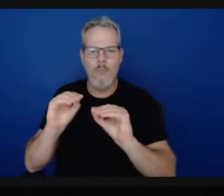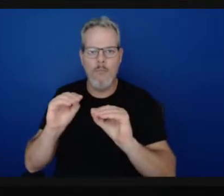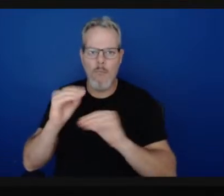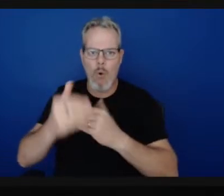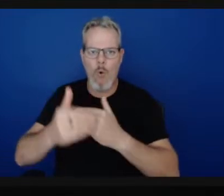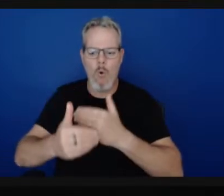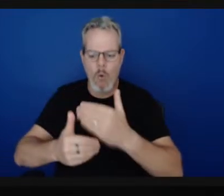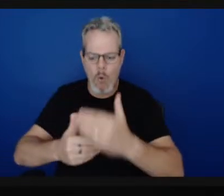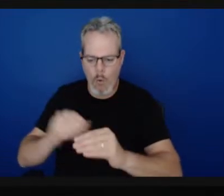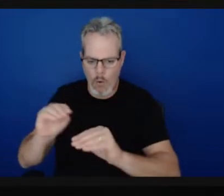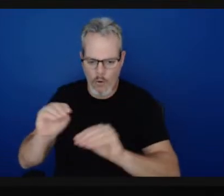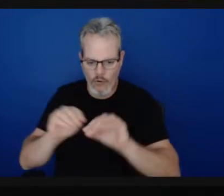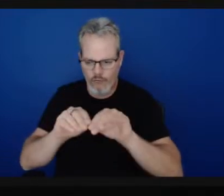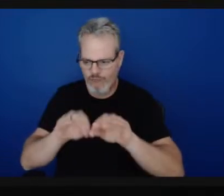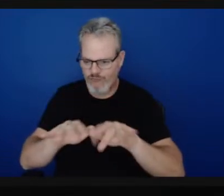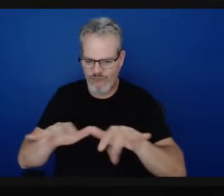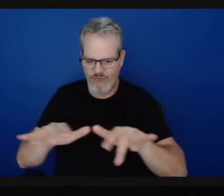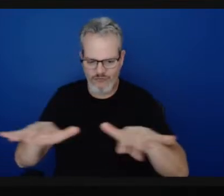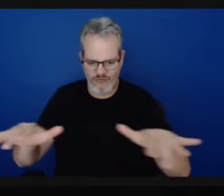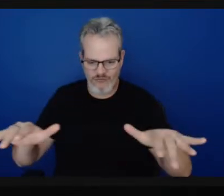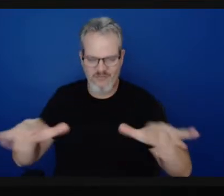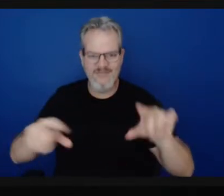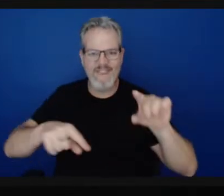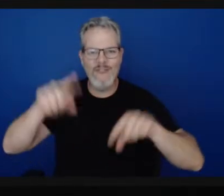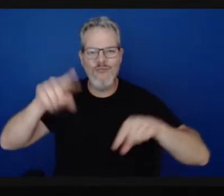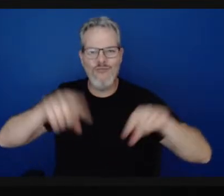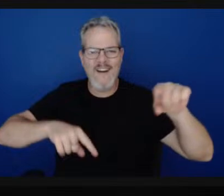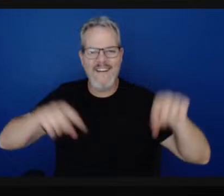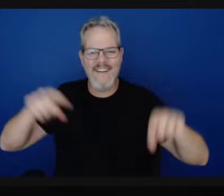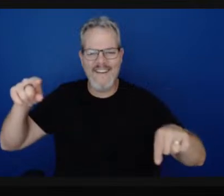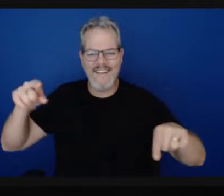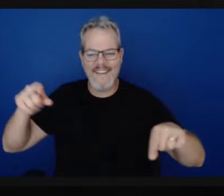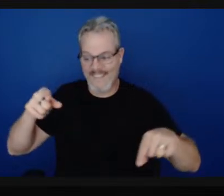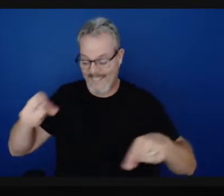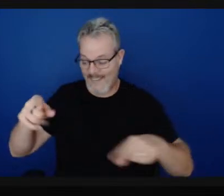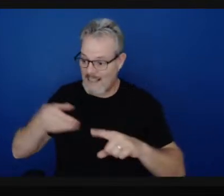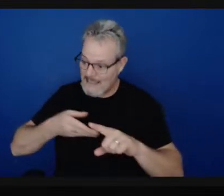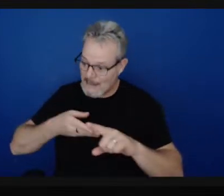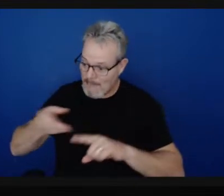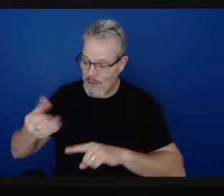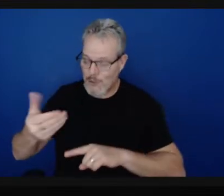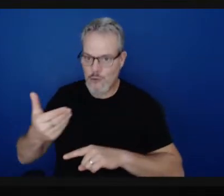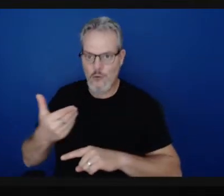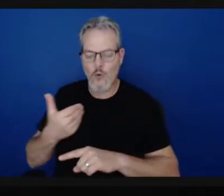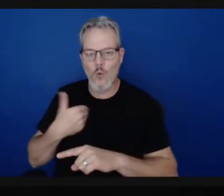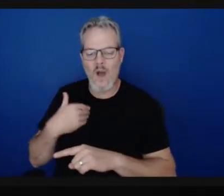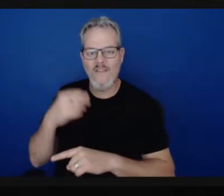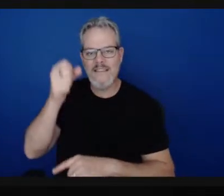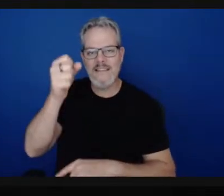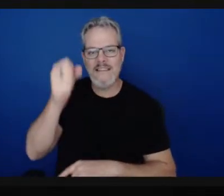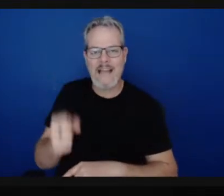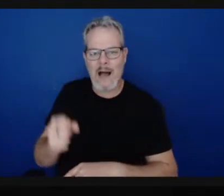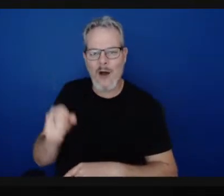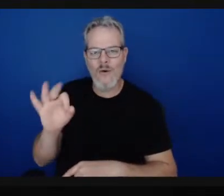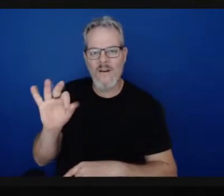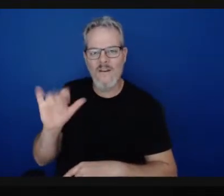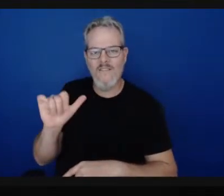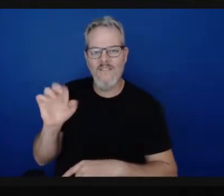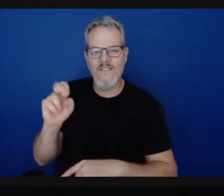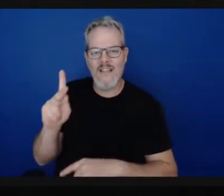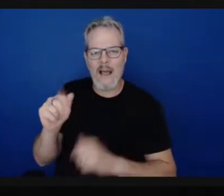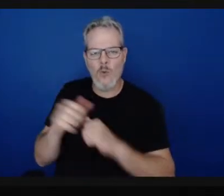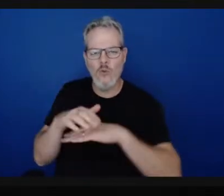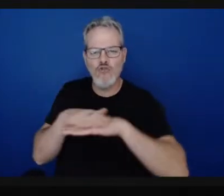together that can occur here, especially near the summit, especially when you have this south flank structure with shallow faults. Here's